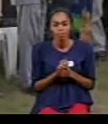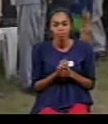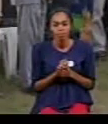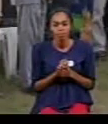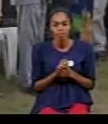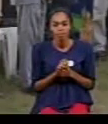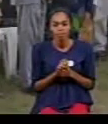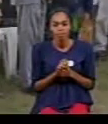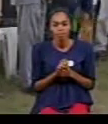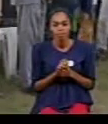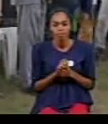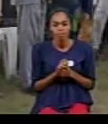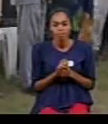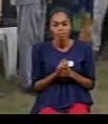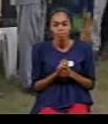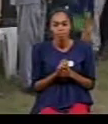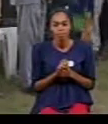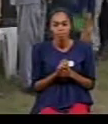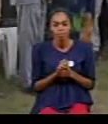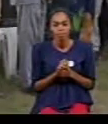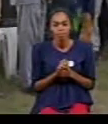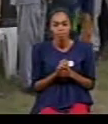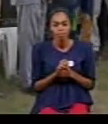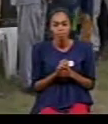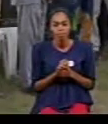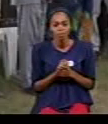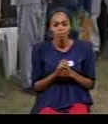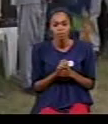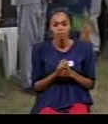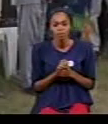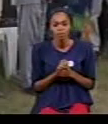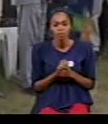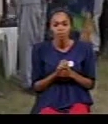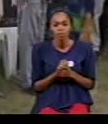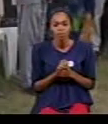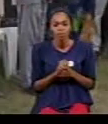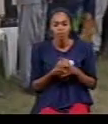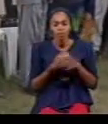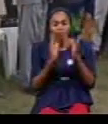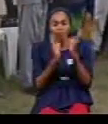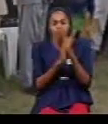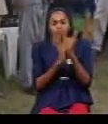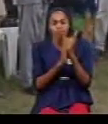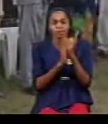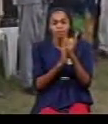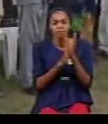lo sibe lati gbo Yoruba. Praise the Lord.